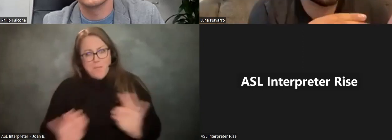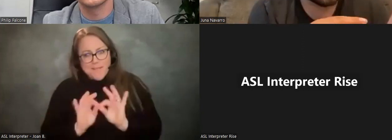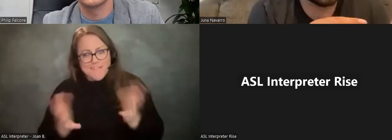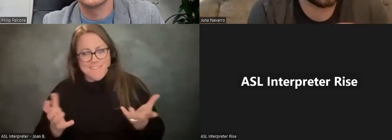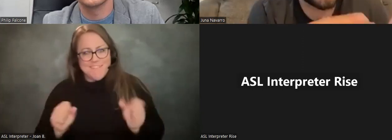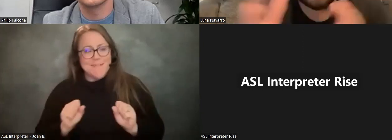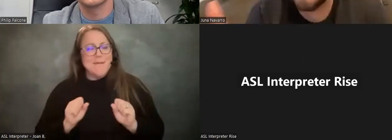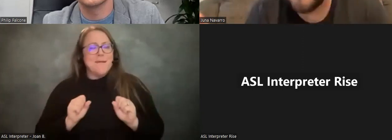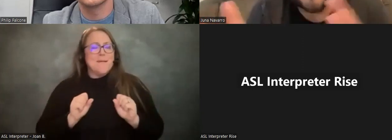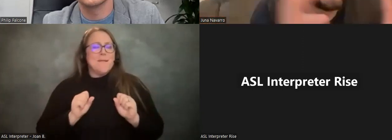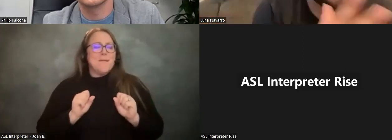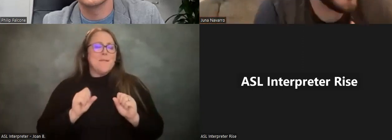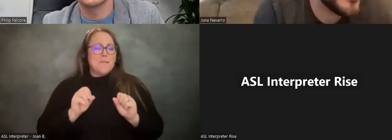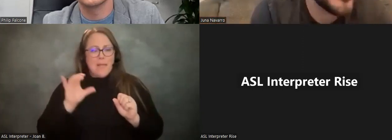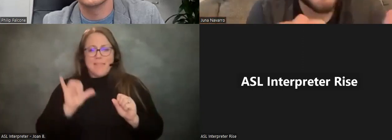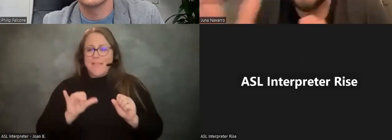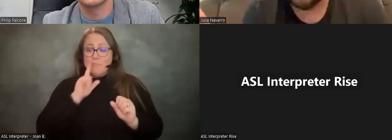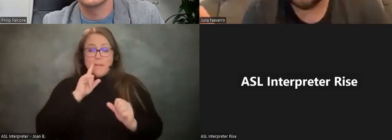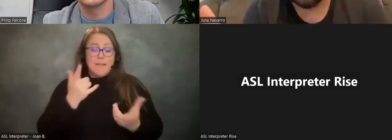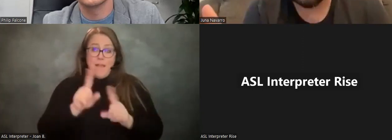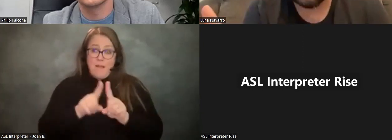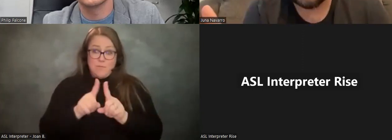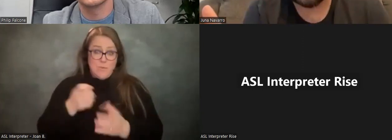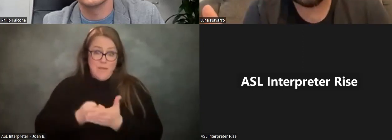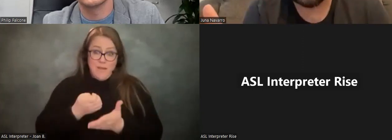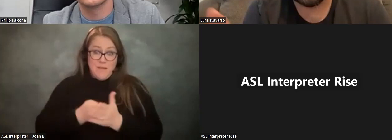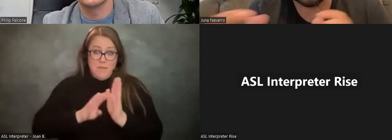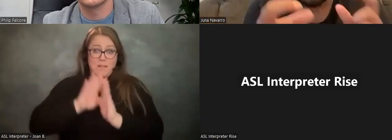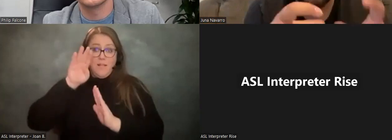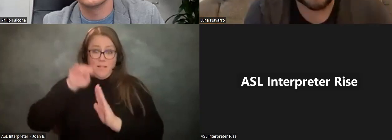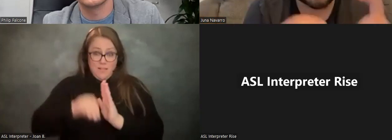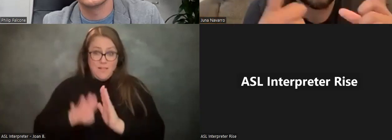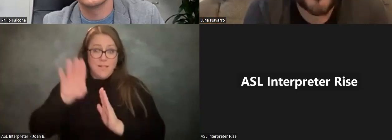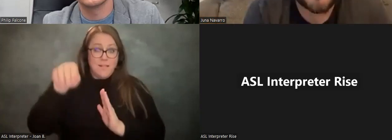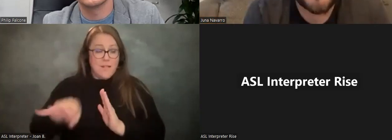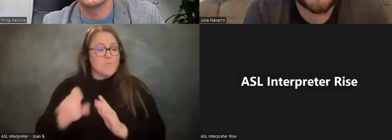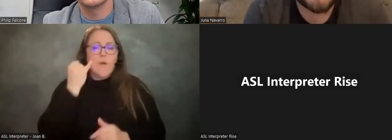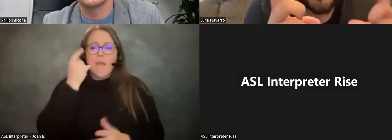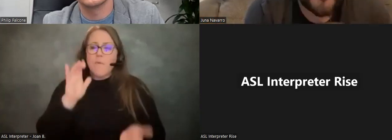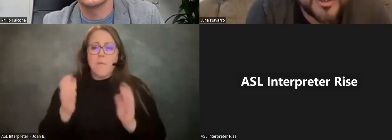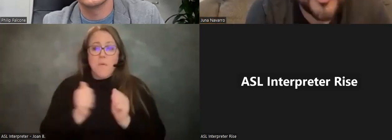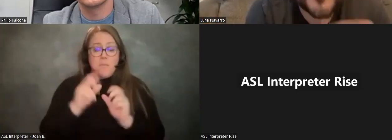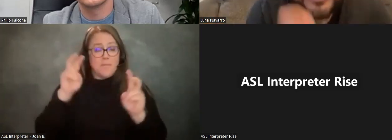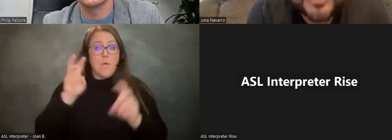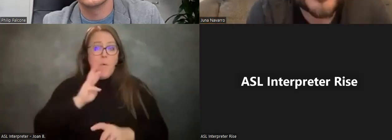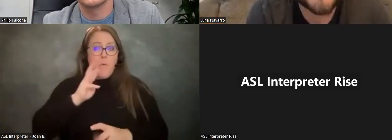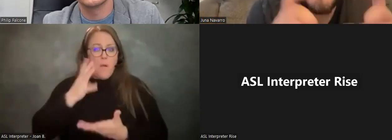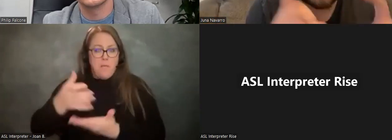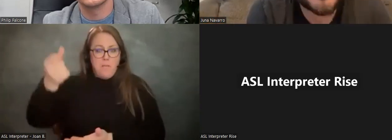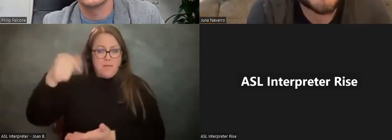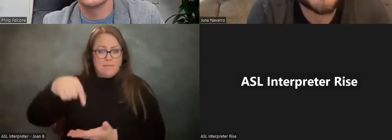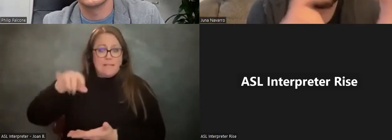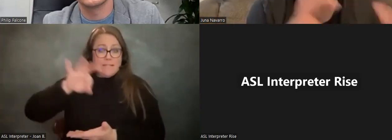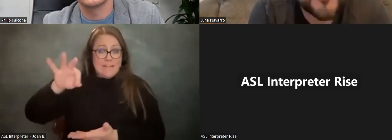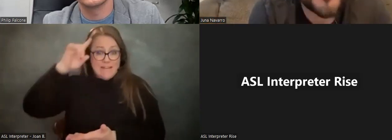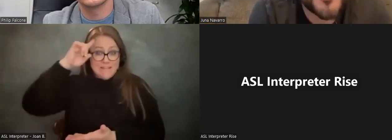down to the waves of the economy. And if you were just to compare it to a water bottle at the 99-cent store is